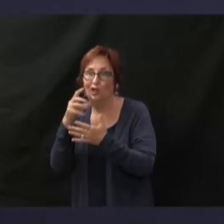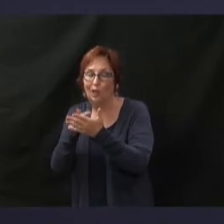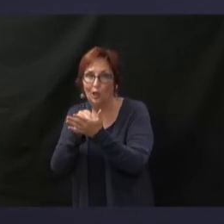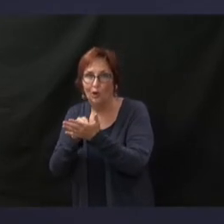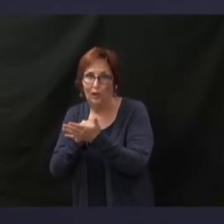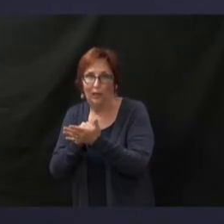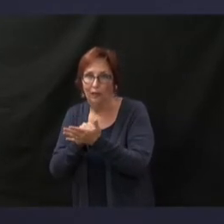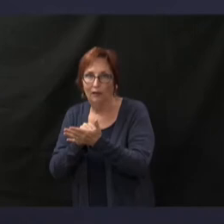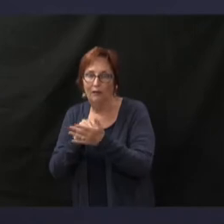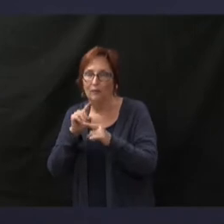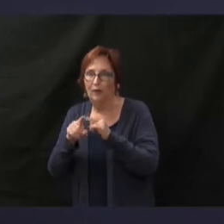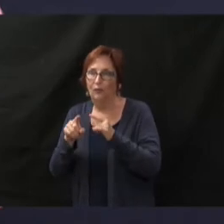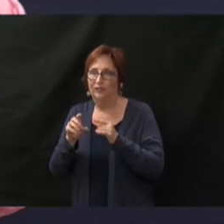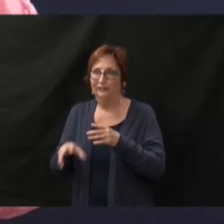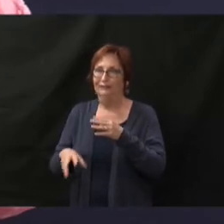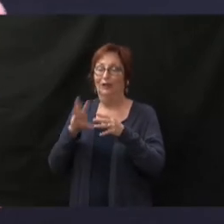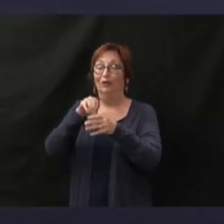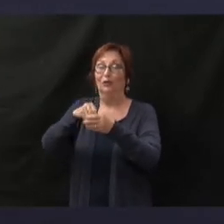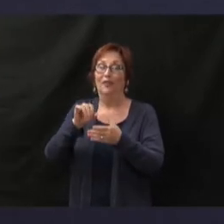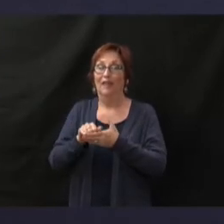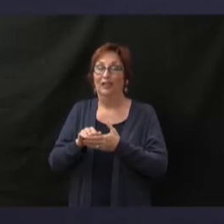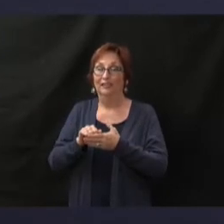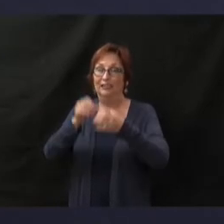bit. Okay.